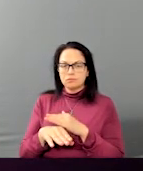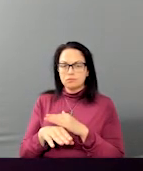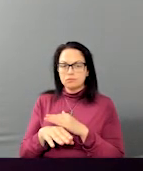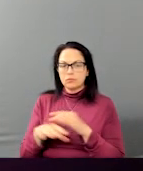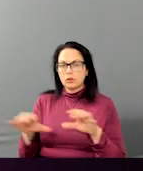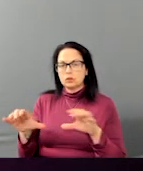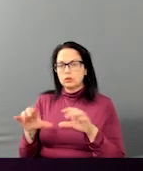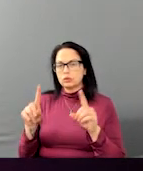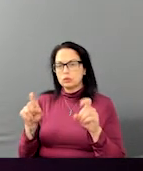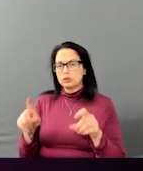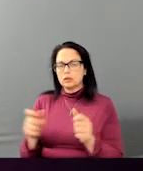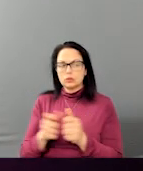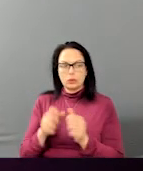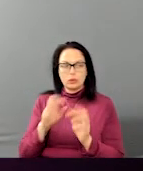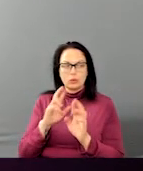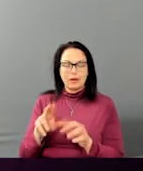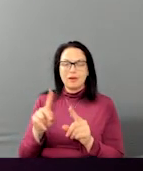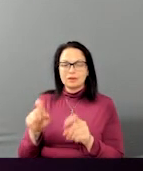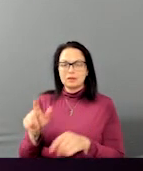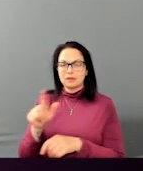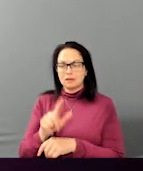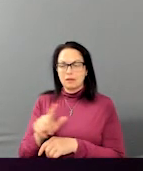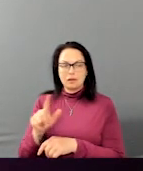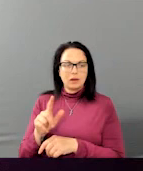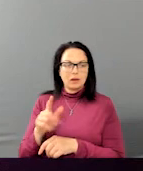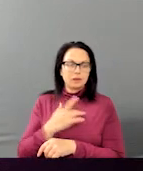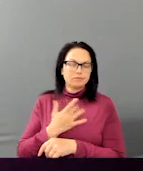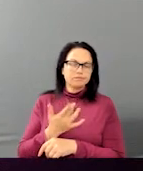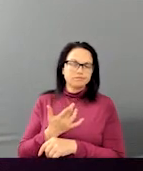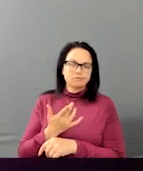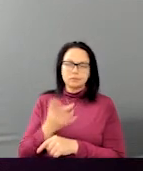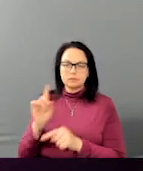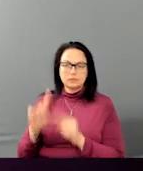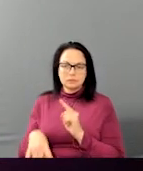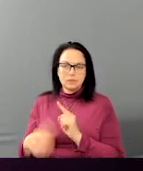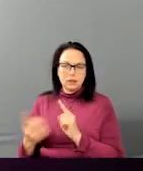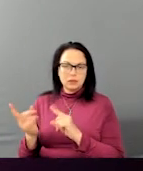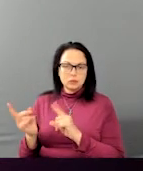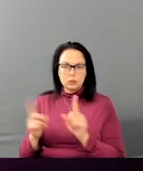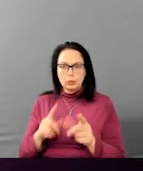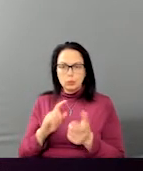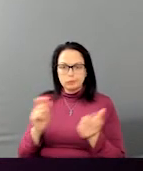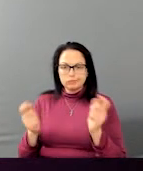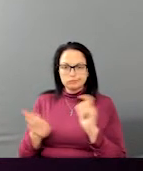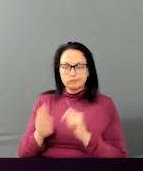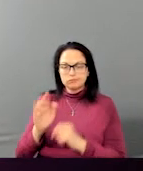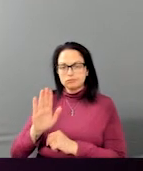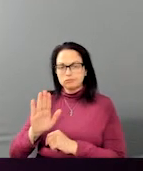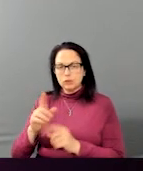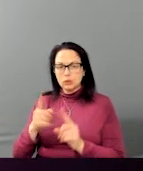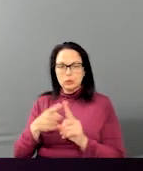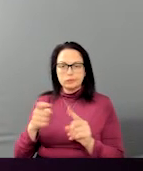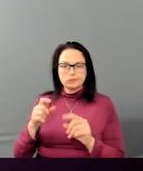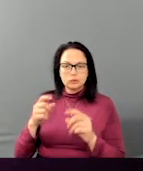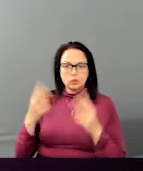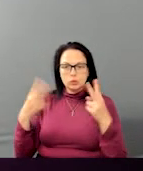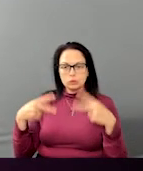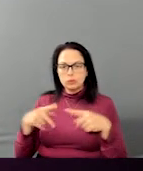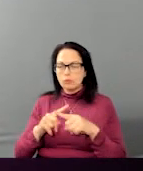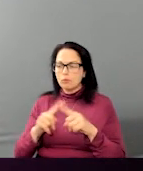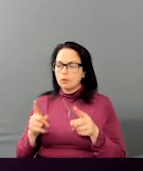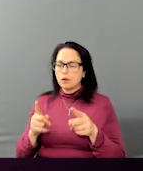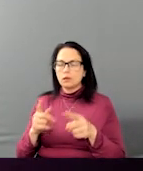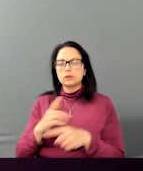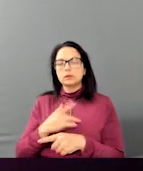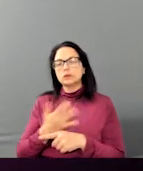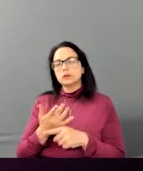testing with React testing library. And normally that's a no-no to have to go and change your source code, but it ends up making the